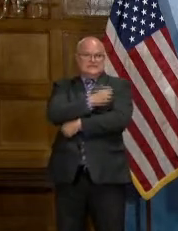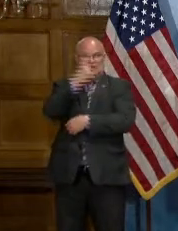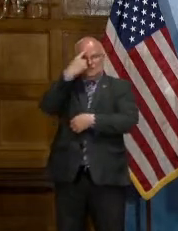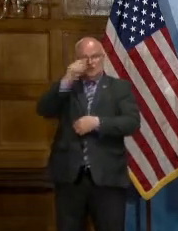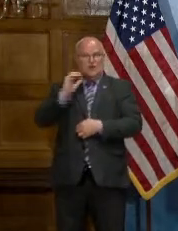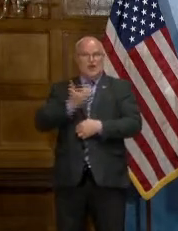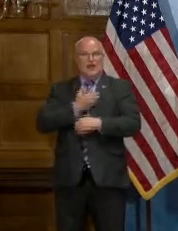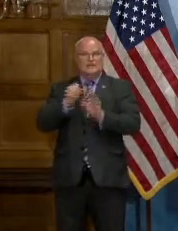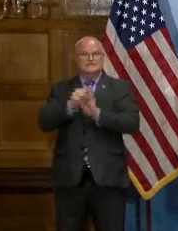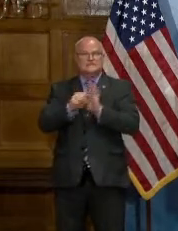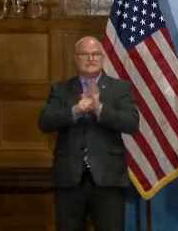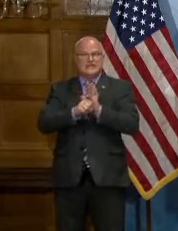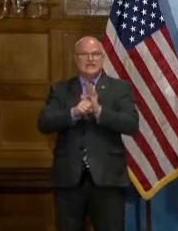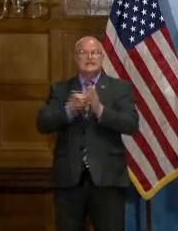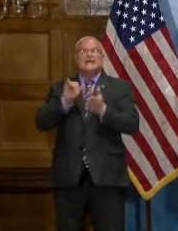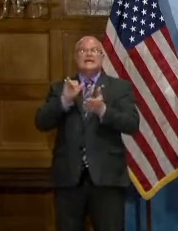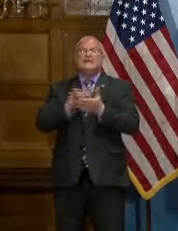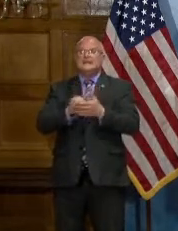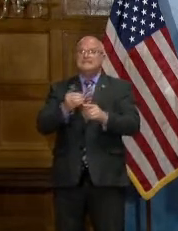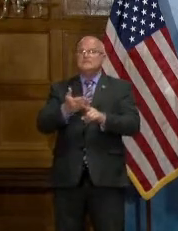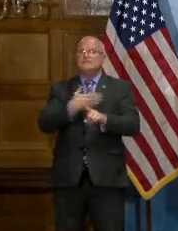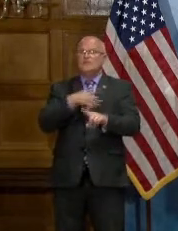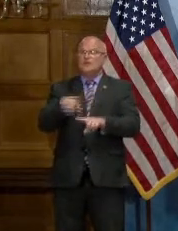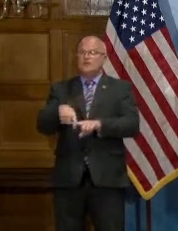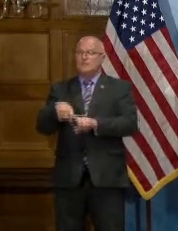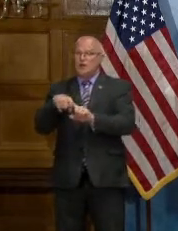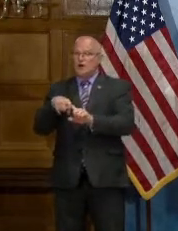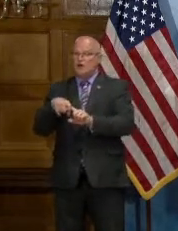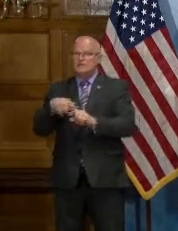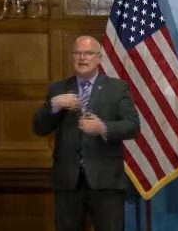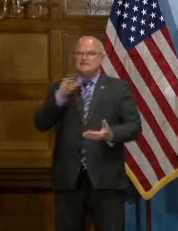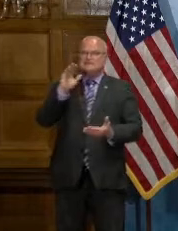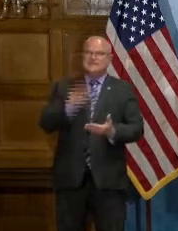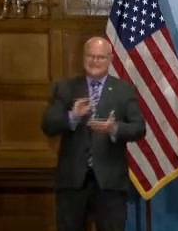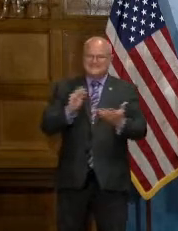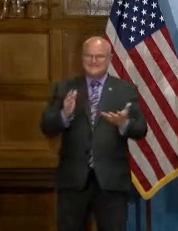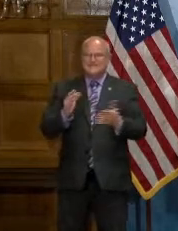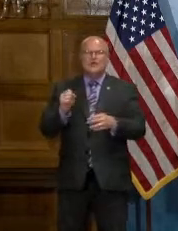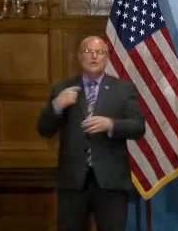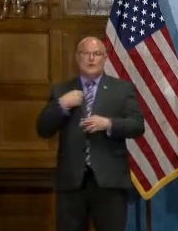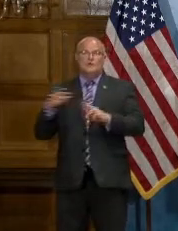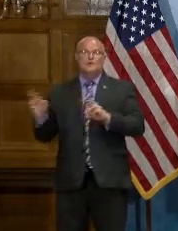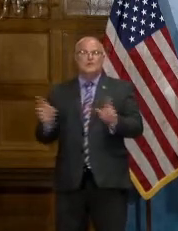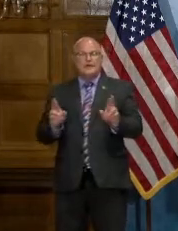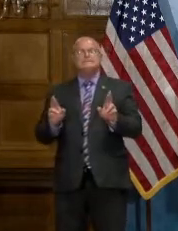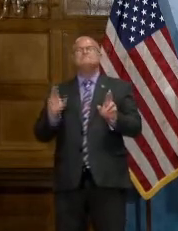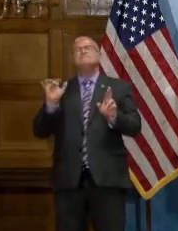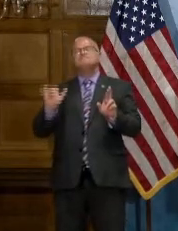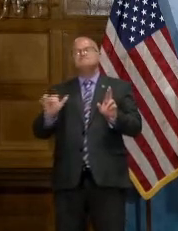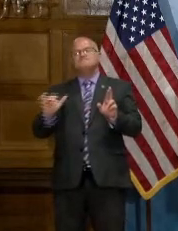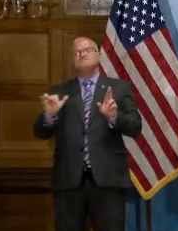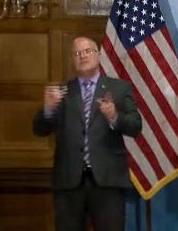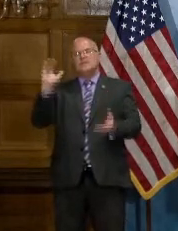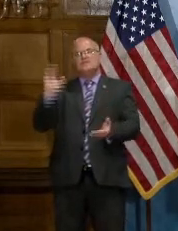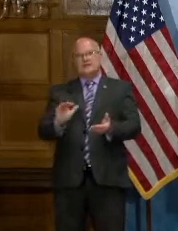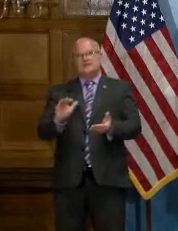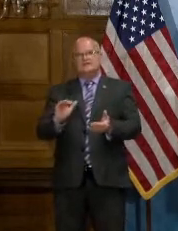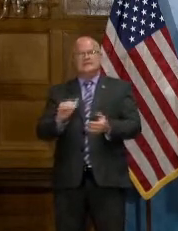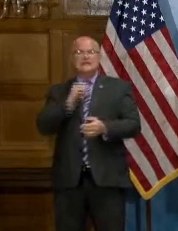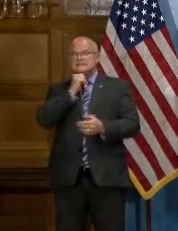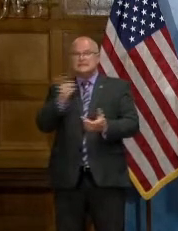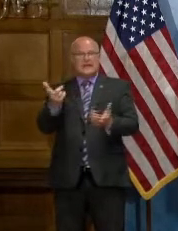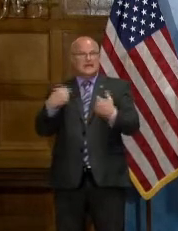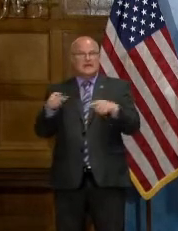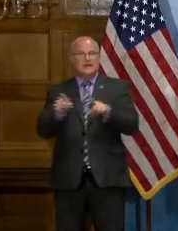our state. And so that is even before the pause that we had a reduction in it. And so we were prepared for that reduction, and it did not